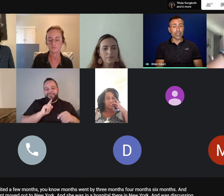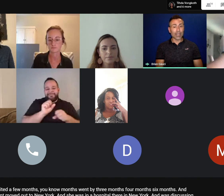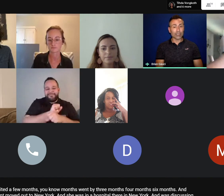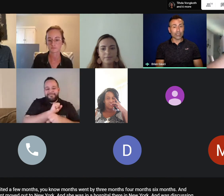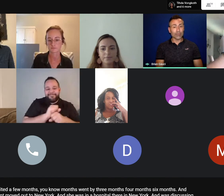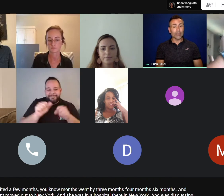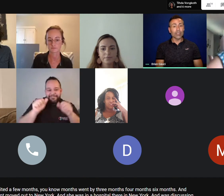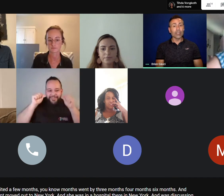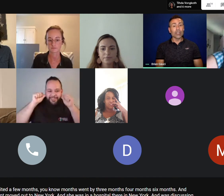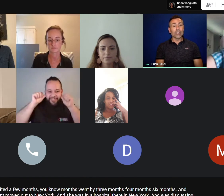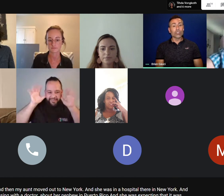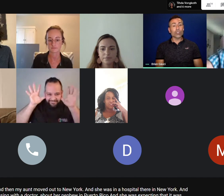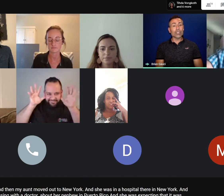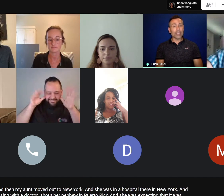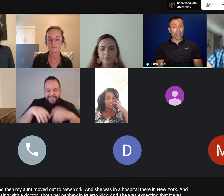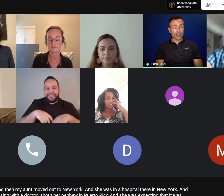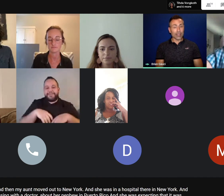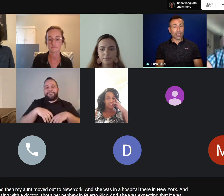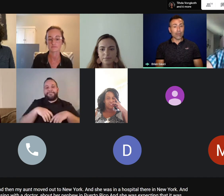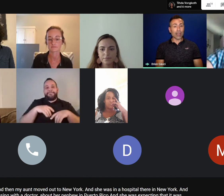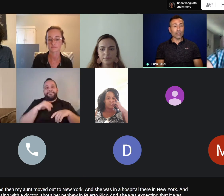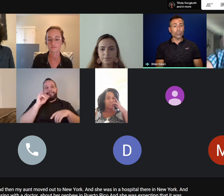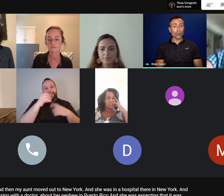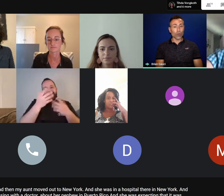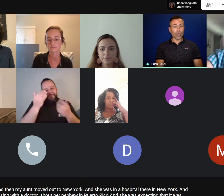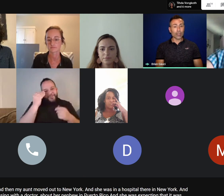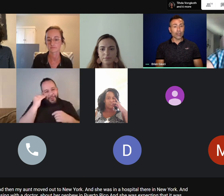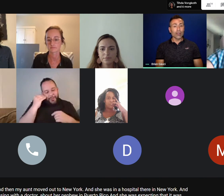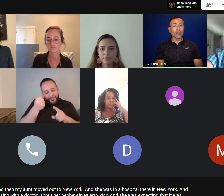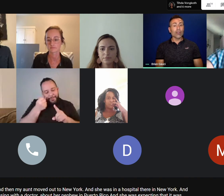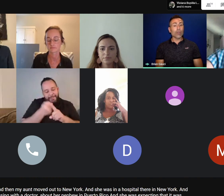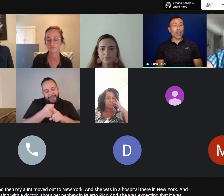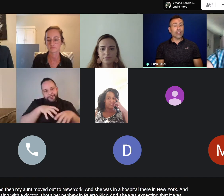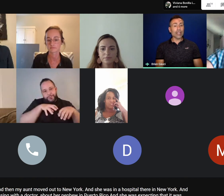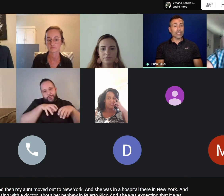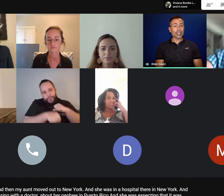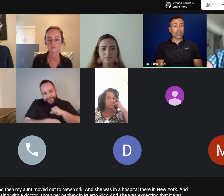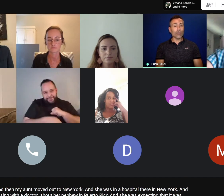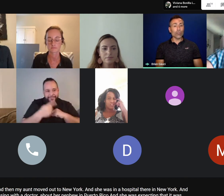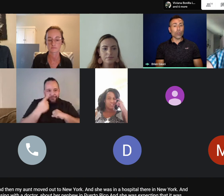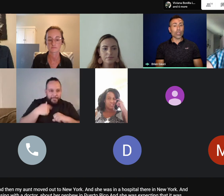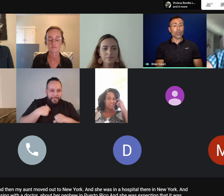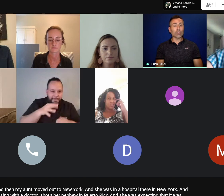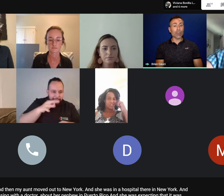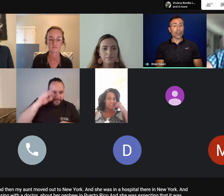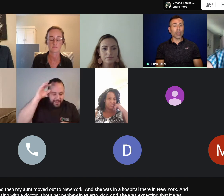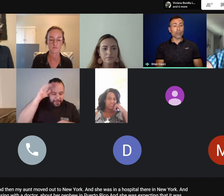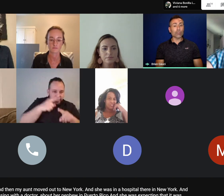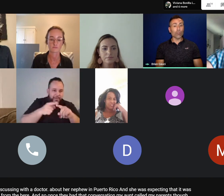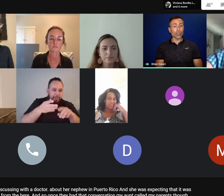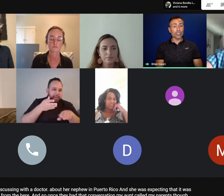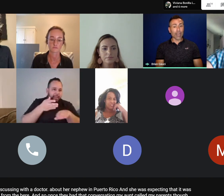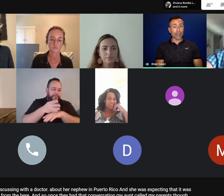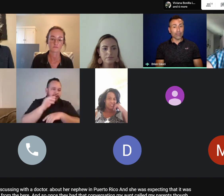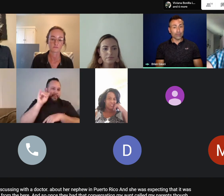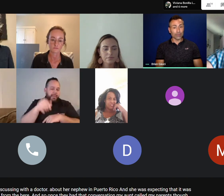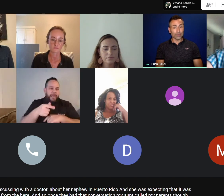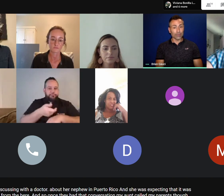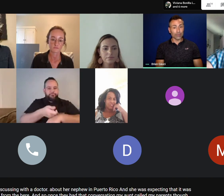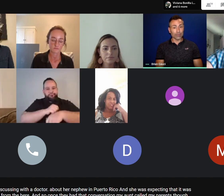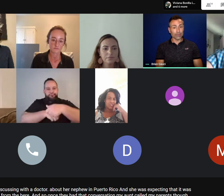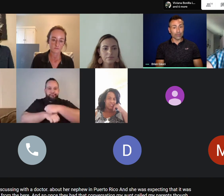here and see the doctor. So they did. They came down to New York. We had a testing done in New York, and it was found that I was fully